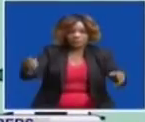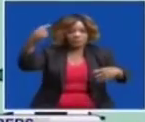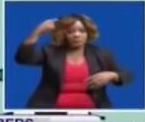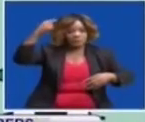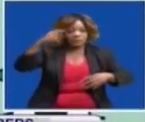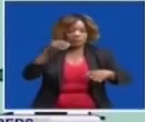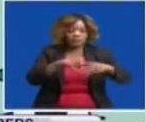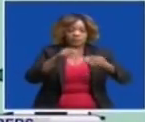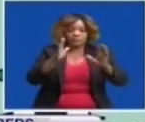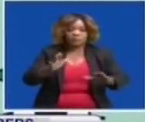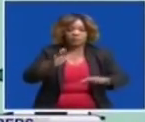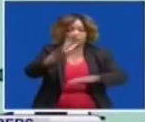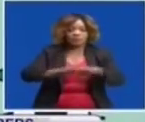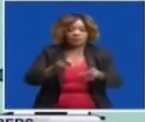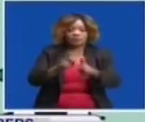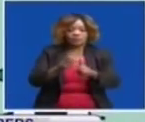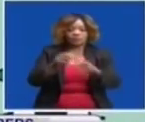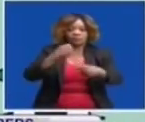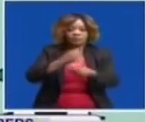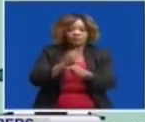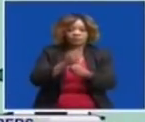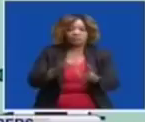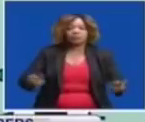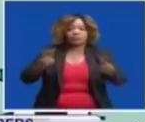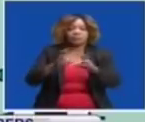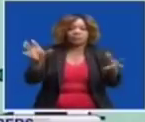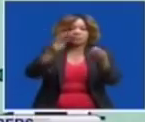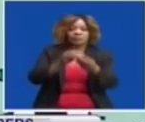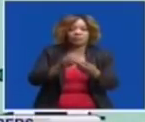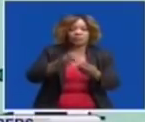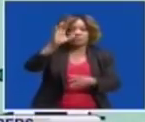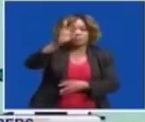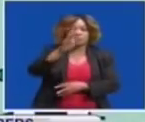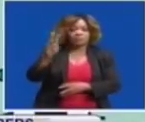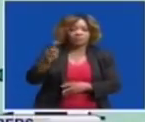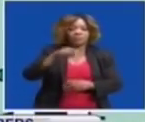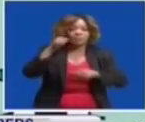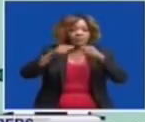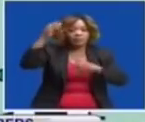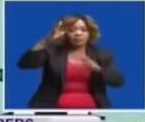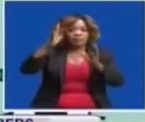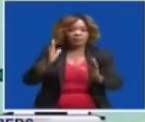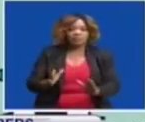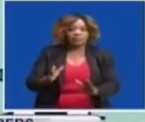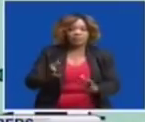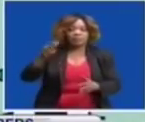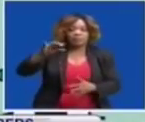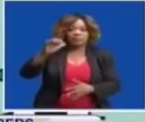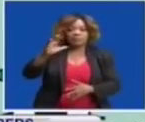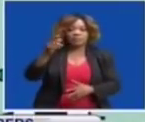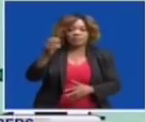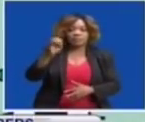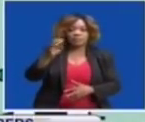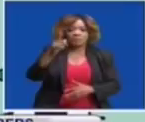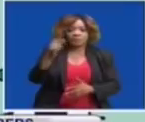Government has called on investors to invest in rice production and value addition in Western Province. Agriculture Minister Michael Katambo says